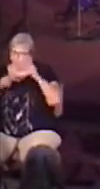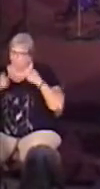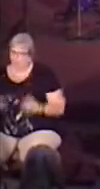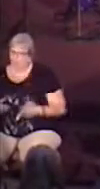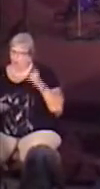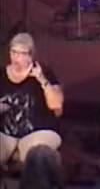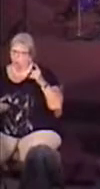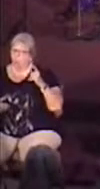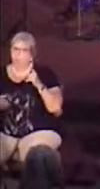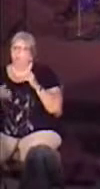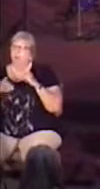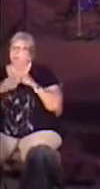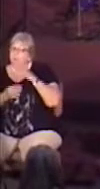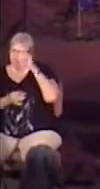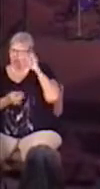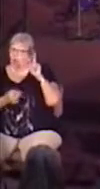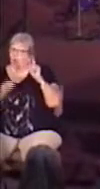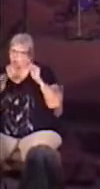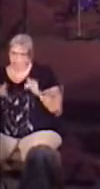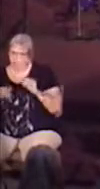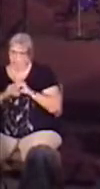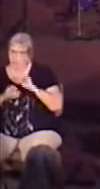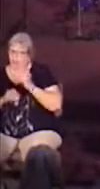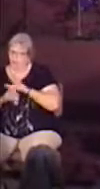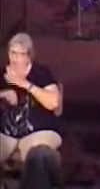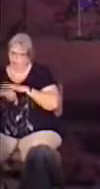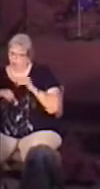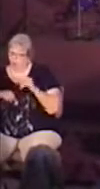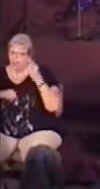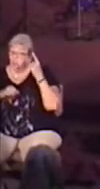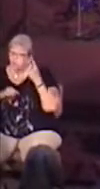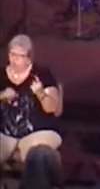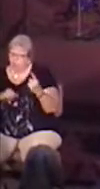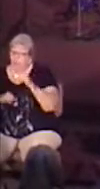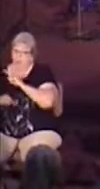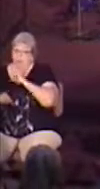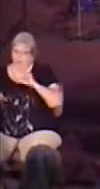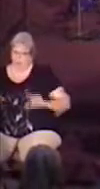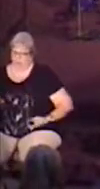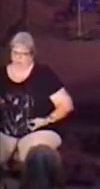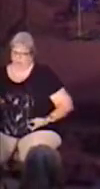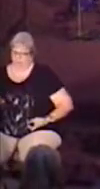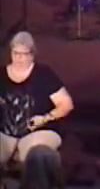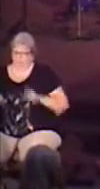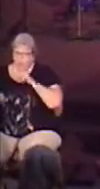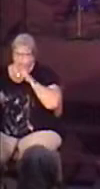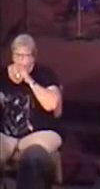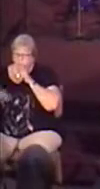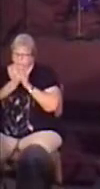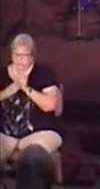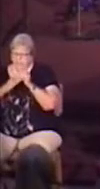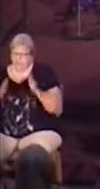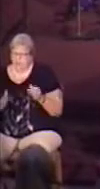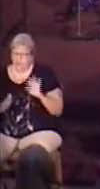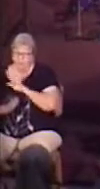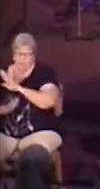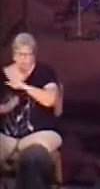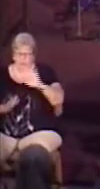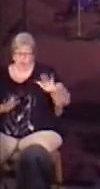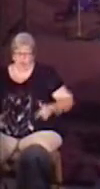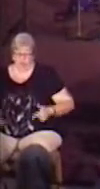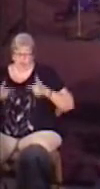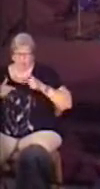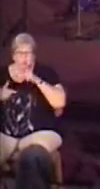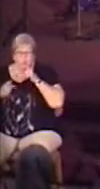one hope in our calling. And then look else, the next thing, one Lord. Who is the leader of your life?